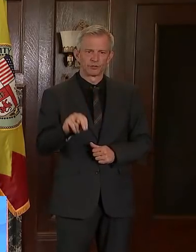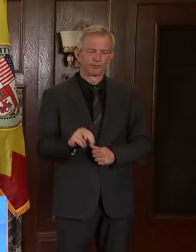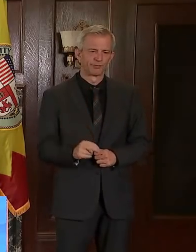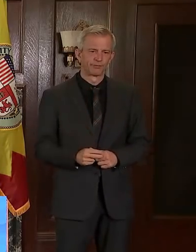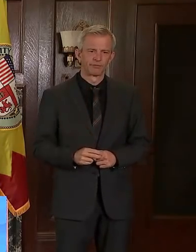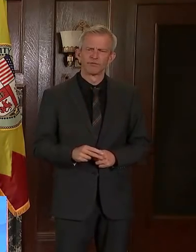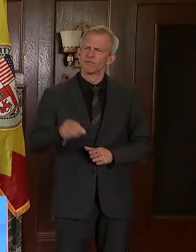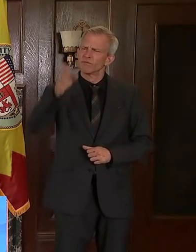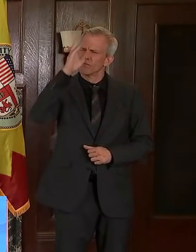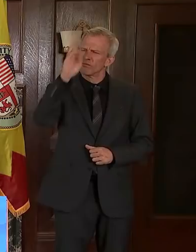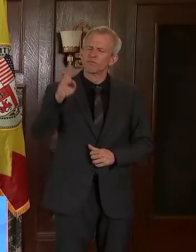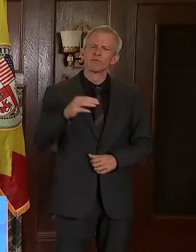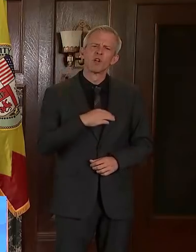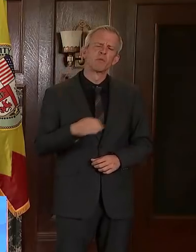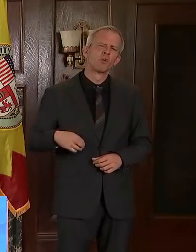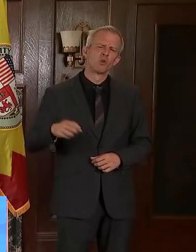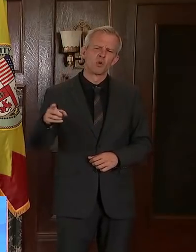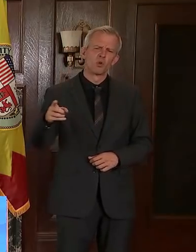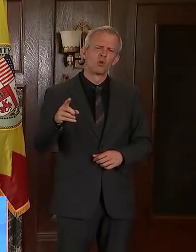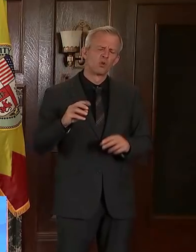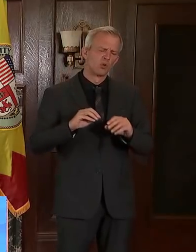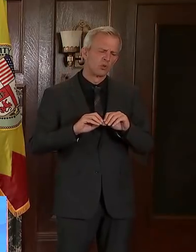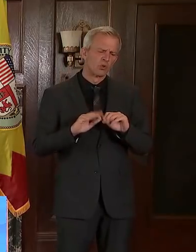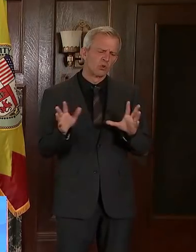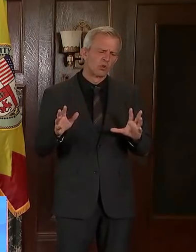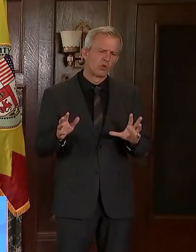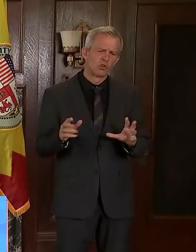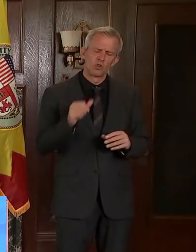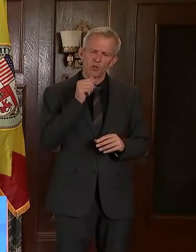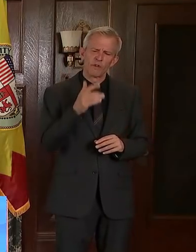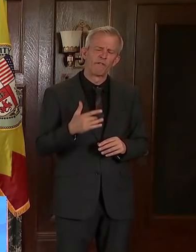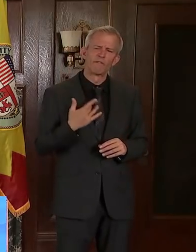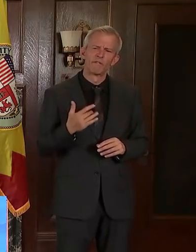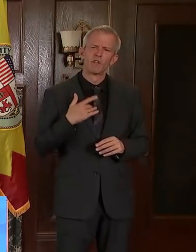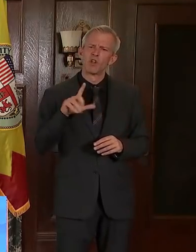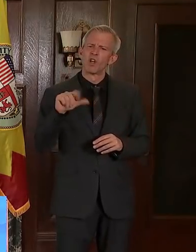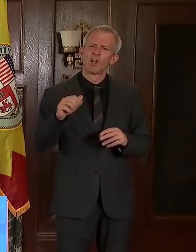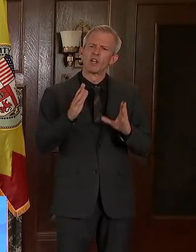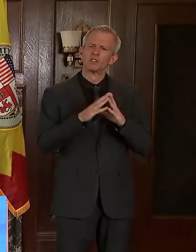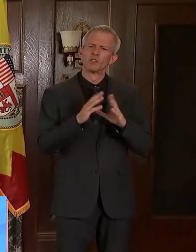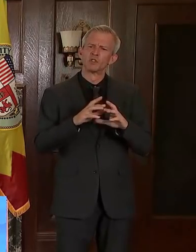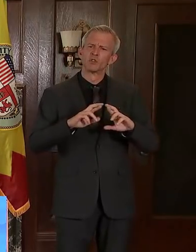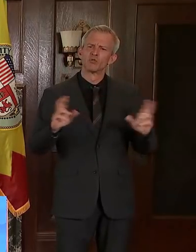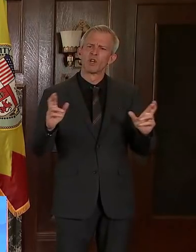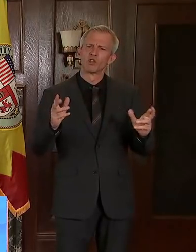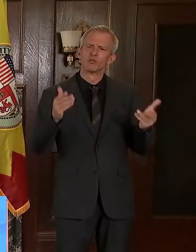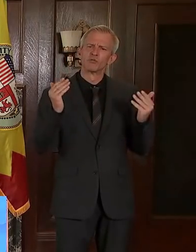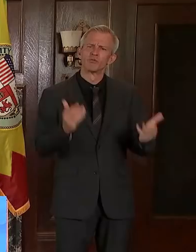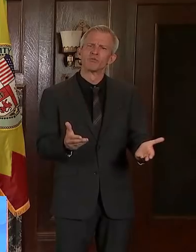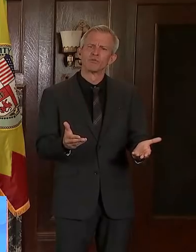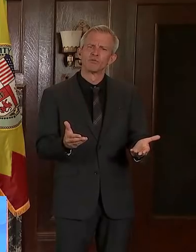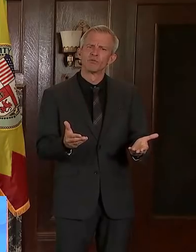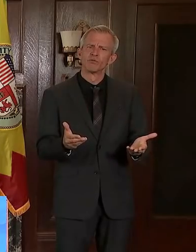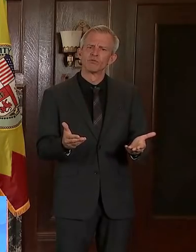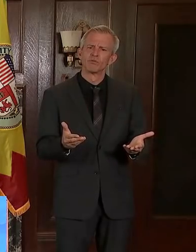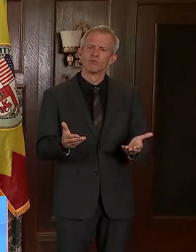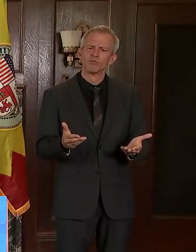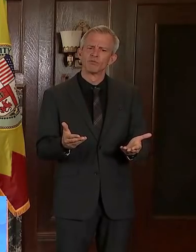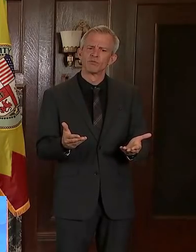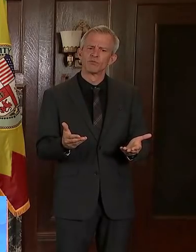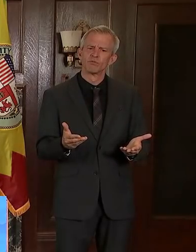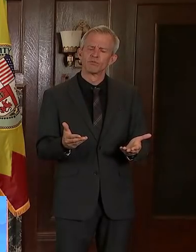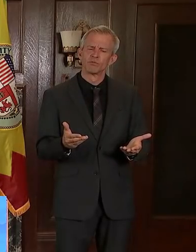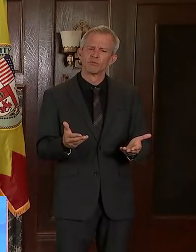been pretty clear that you didn't feel that LA City was ready to step into phase 2. I believe it was even